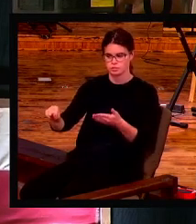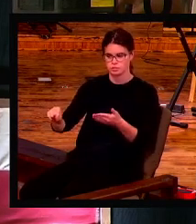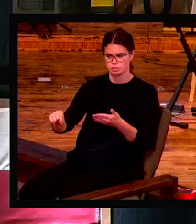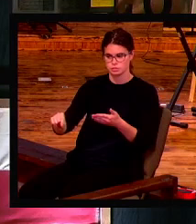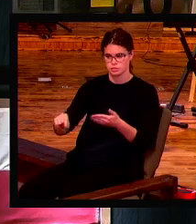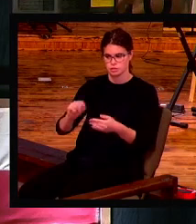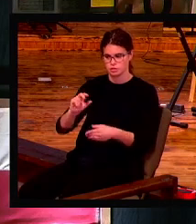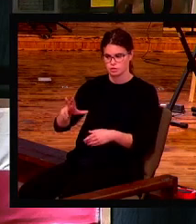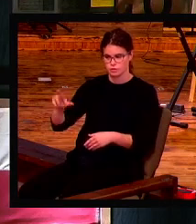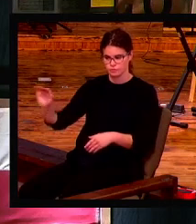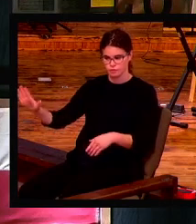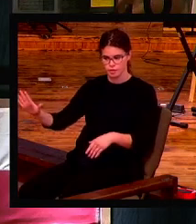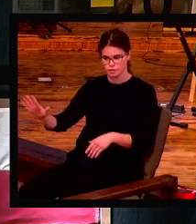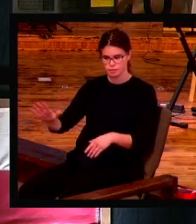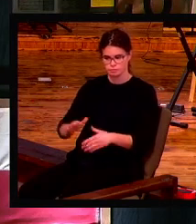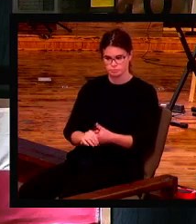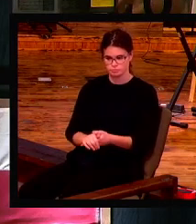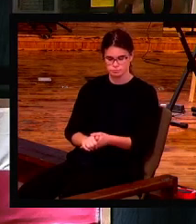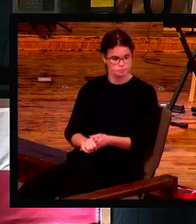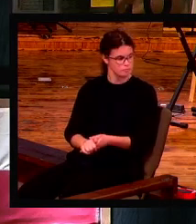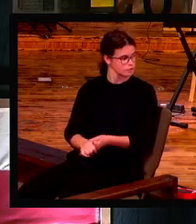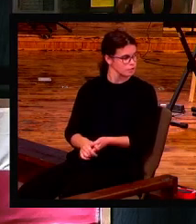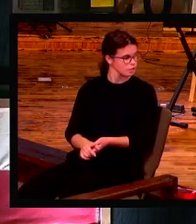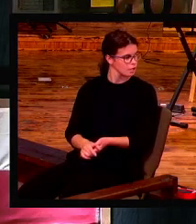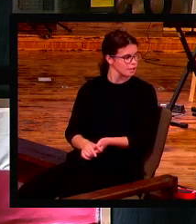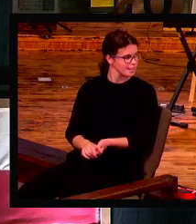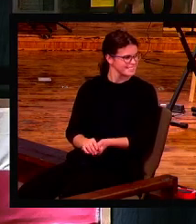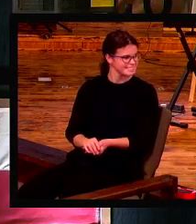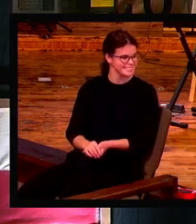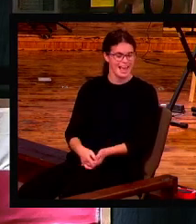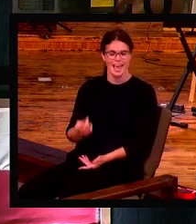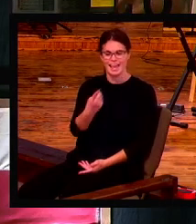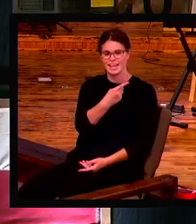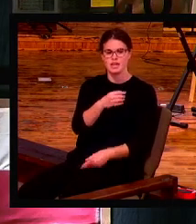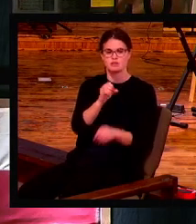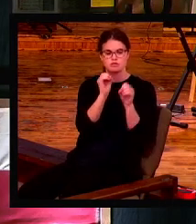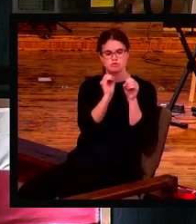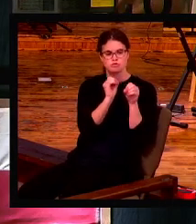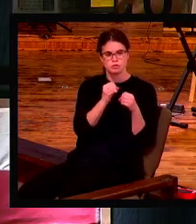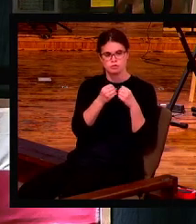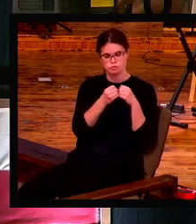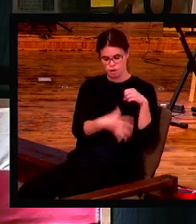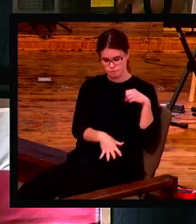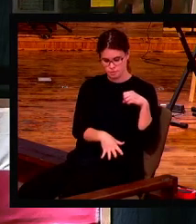Oh, sorry about that. That's the anointing of God.